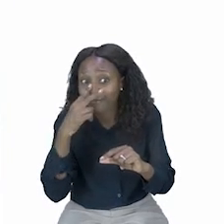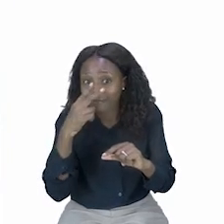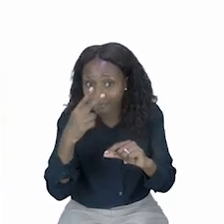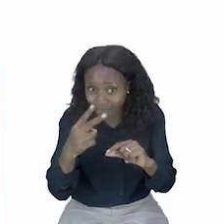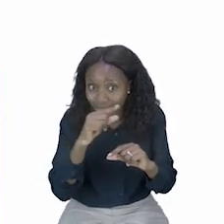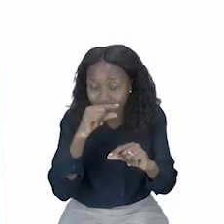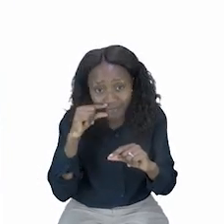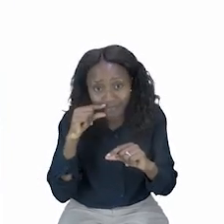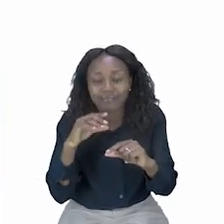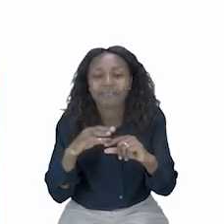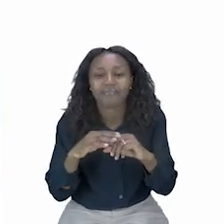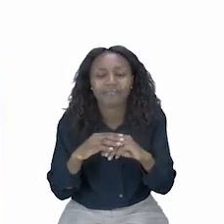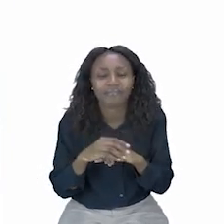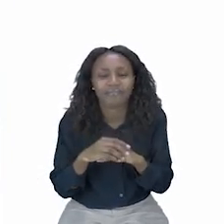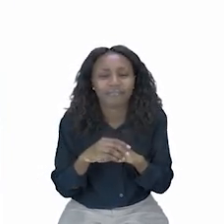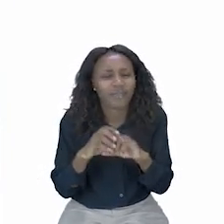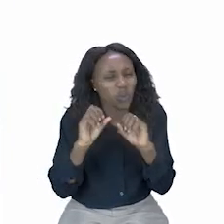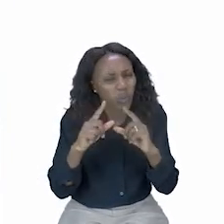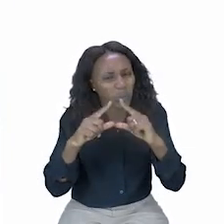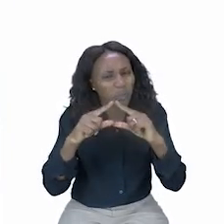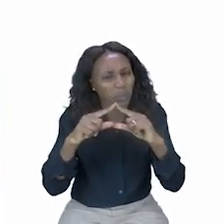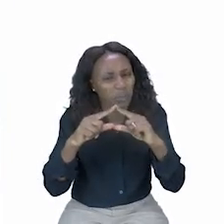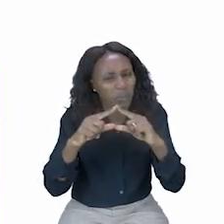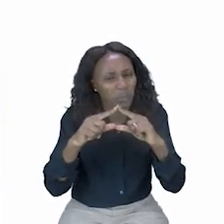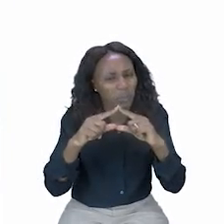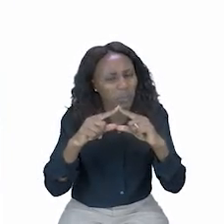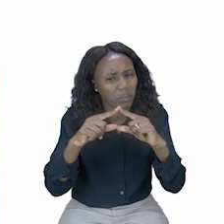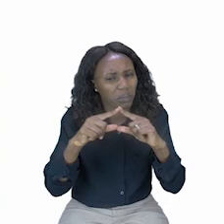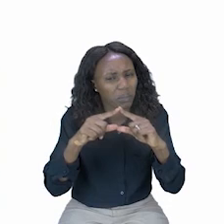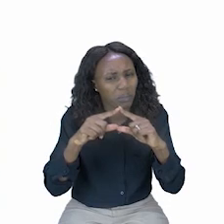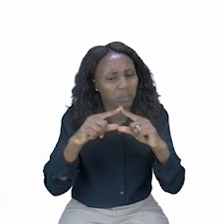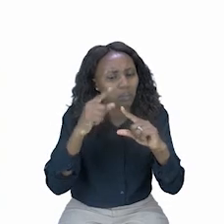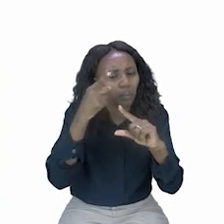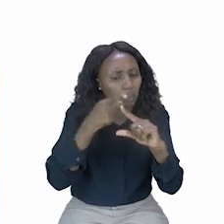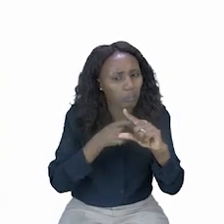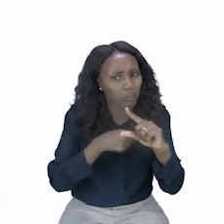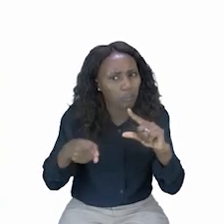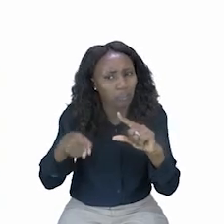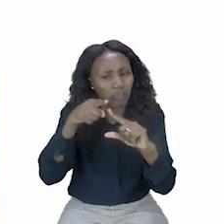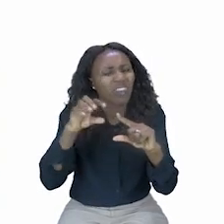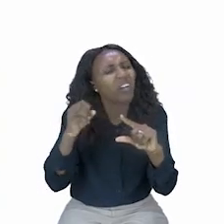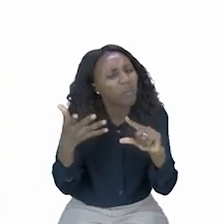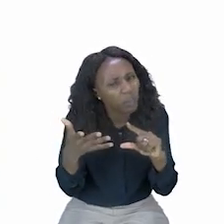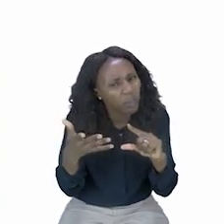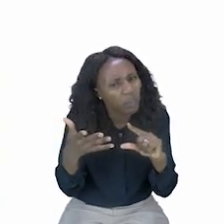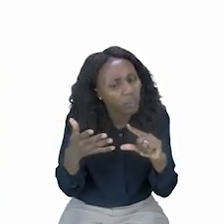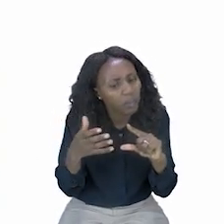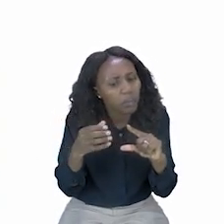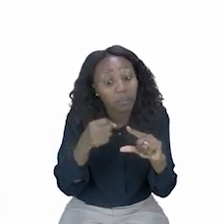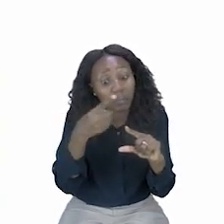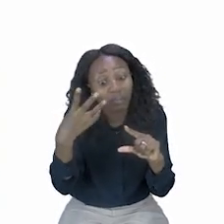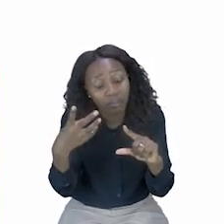triangle. Now a triangle has how many sides? We need to count the